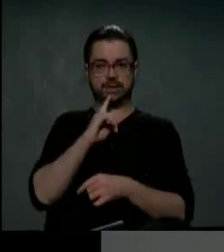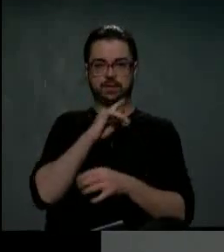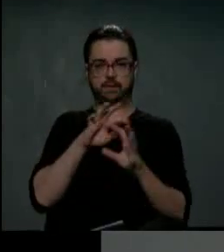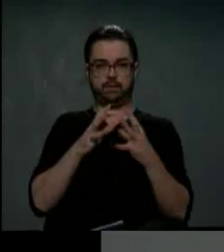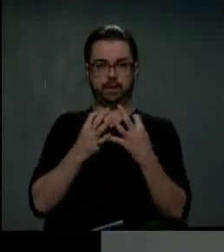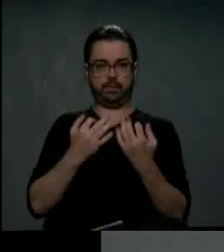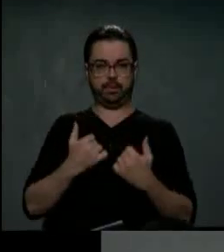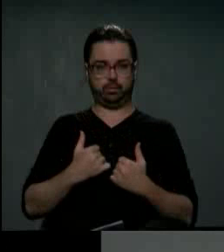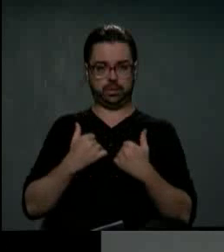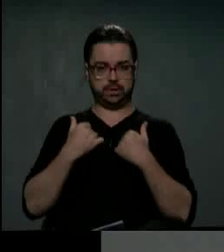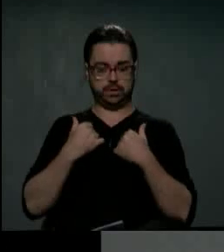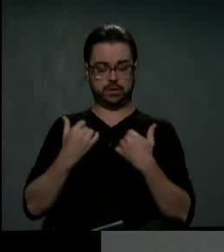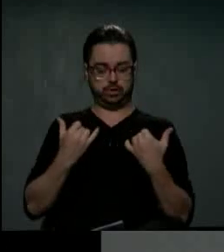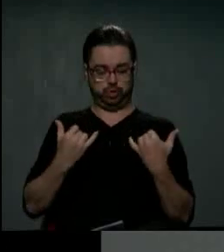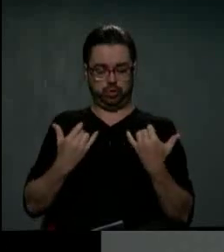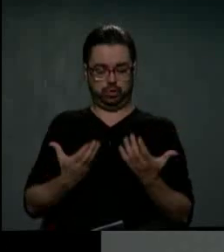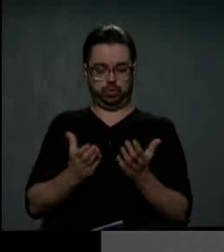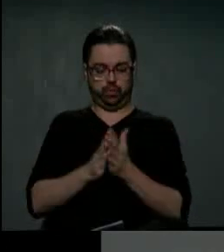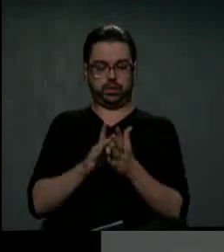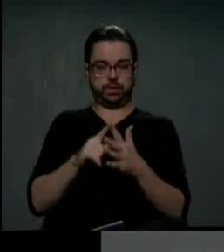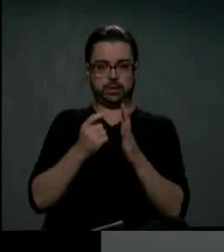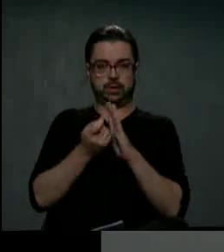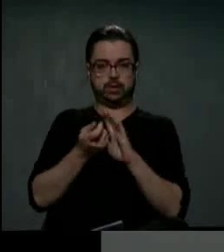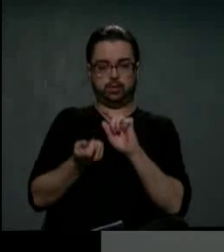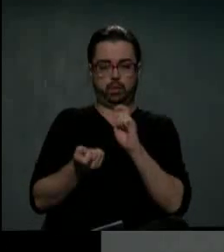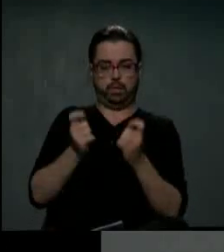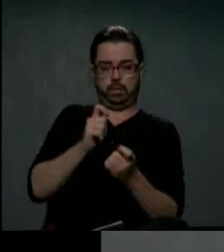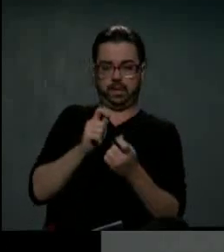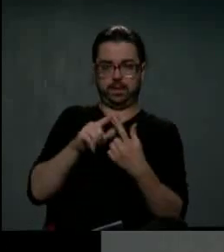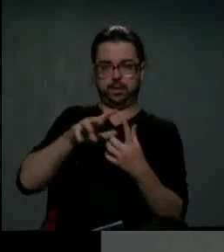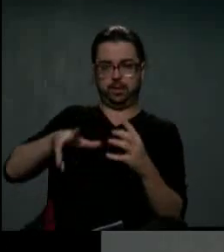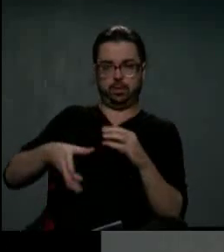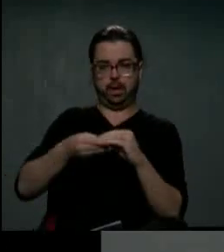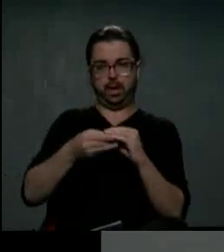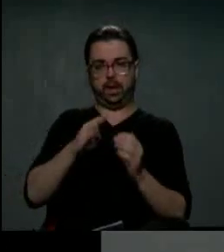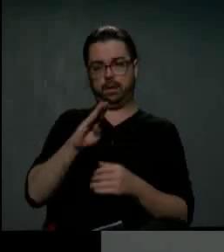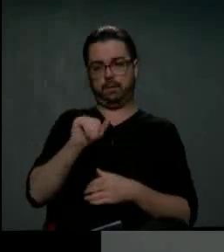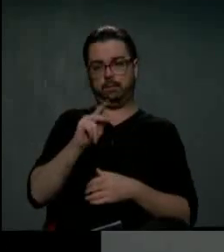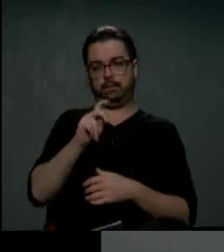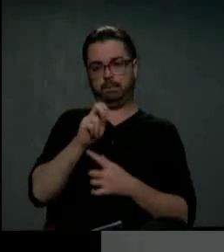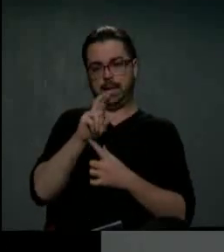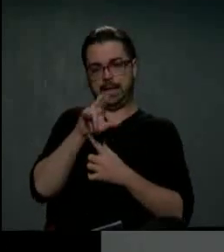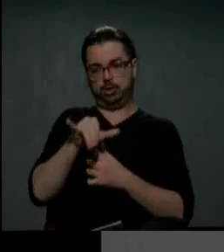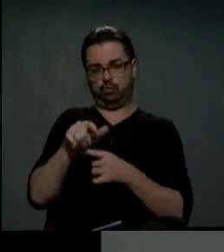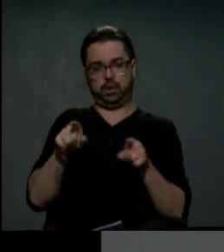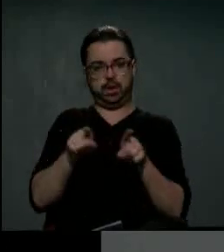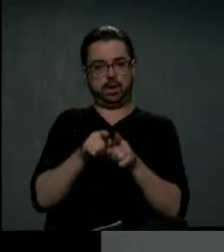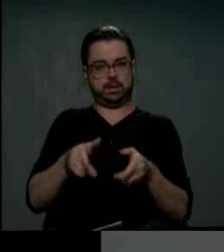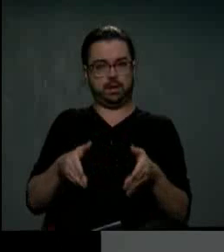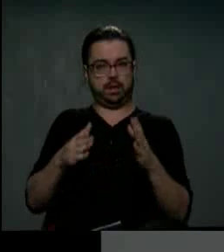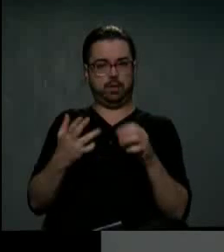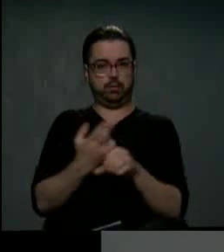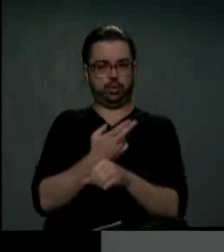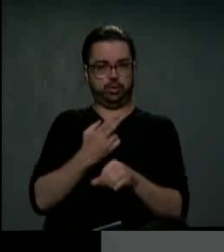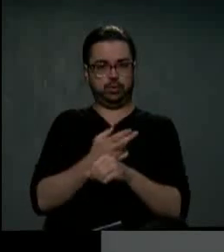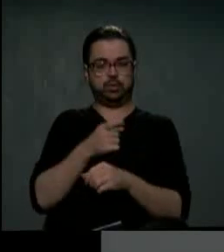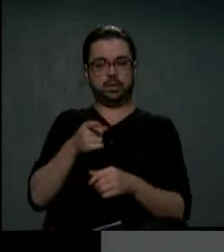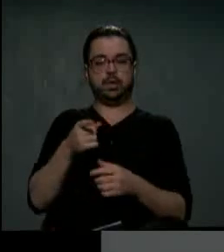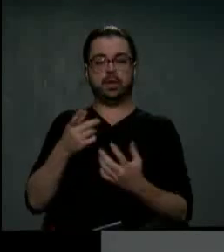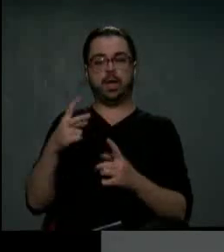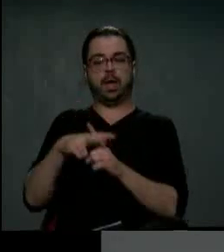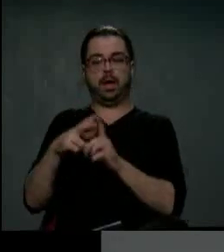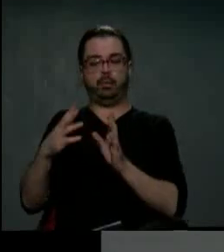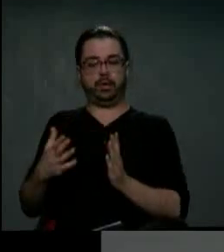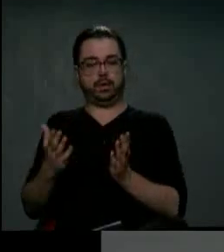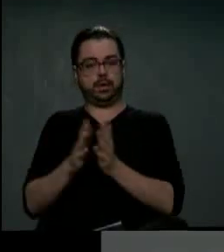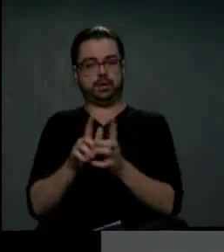The current request is to amend the previously approved PCD to add a bakery as an allowable use. The applicant is proposing to rehabilitate both buildings and restore